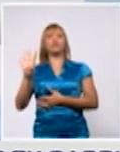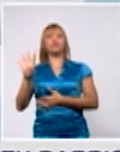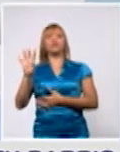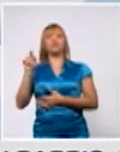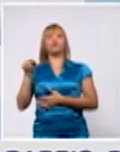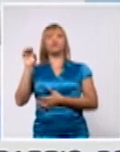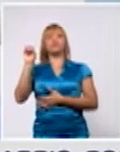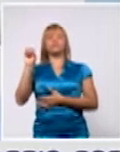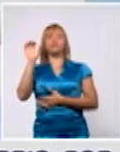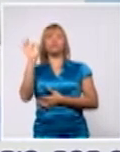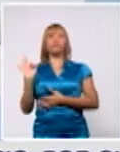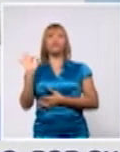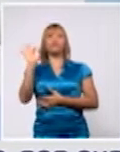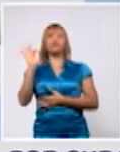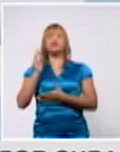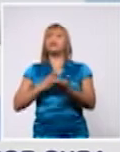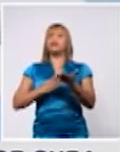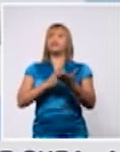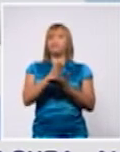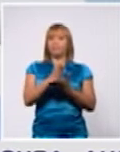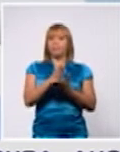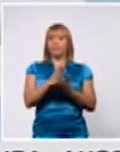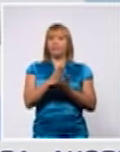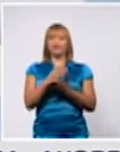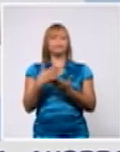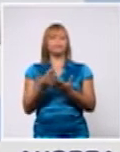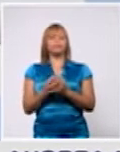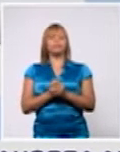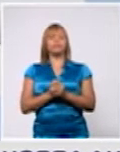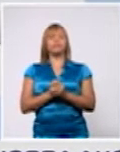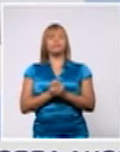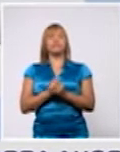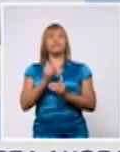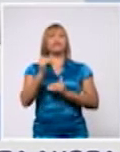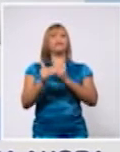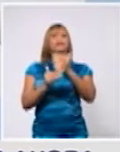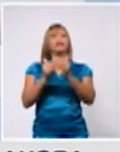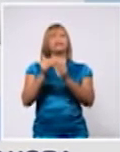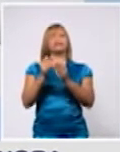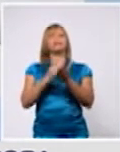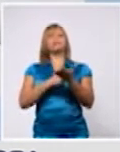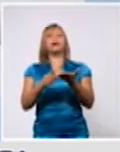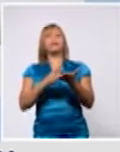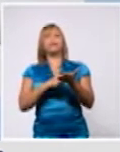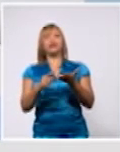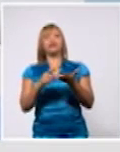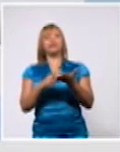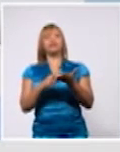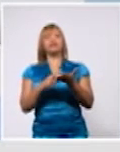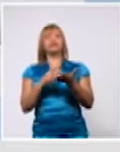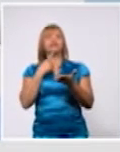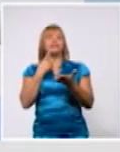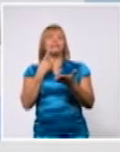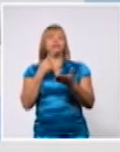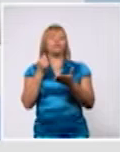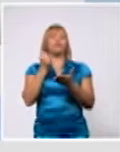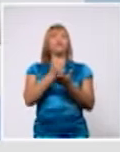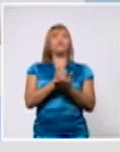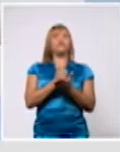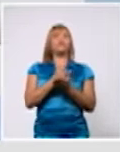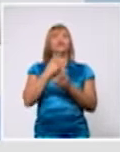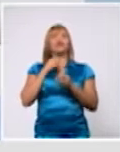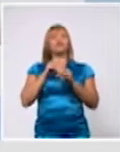10,156,238 confirmed cases. Notice how, of the 18 million cases worldwide, over 10